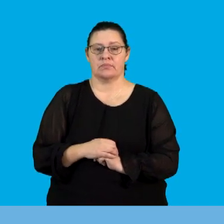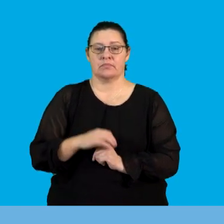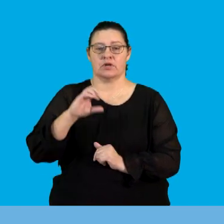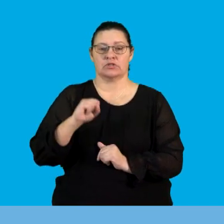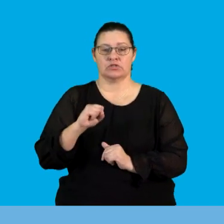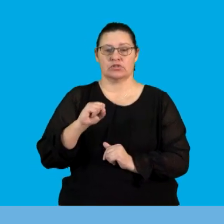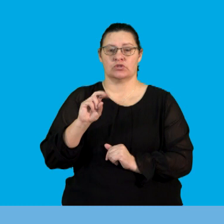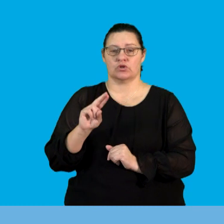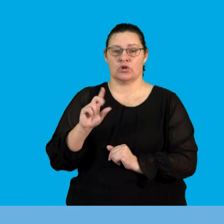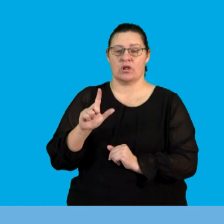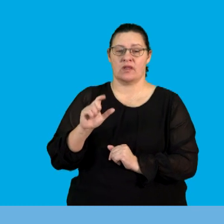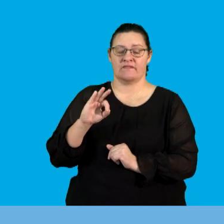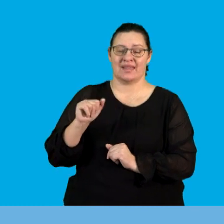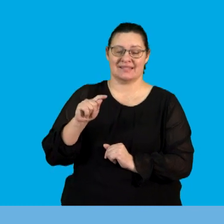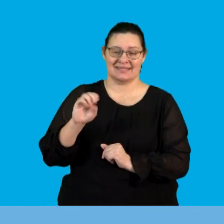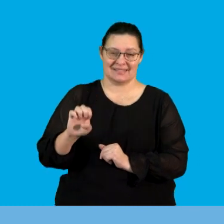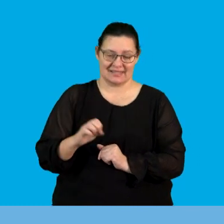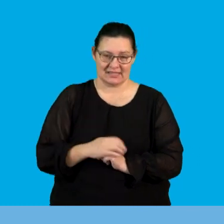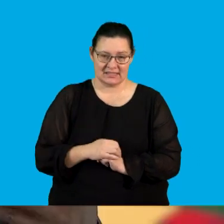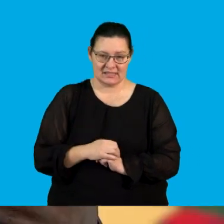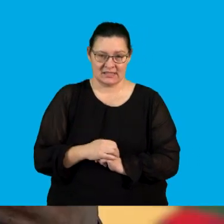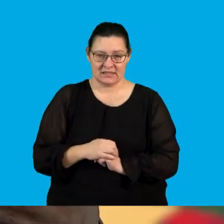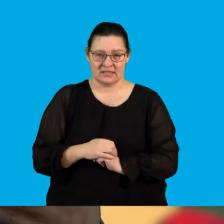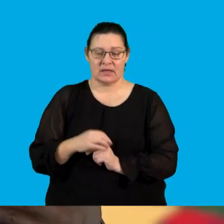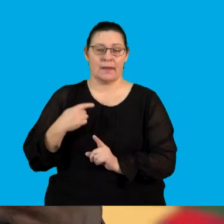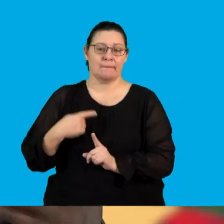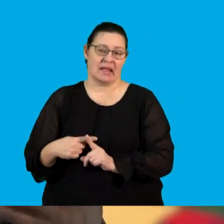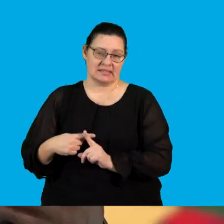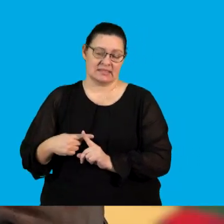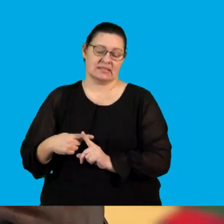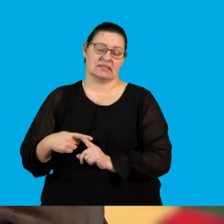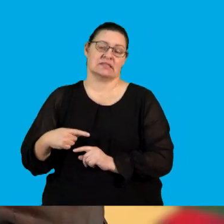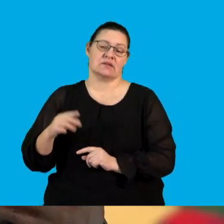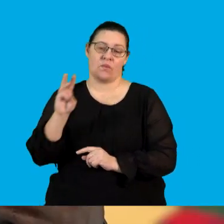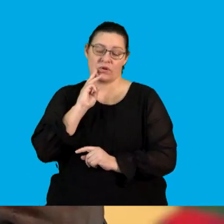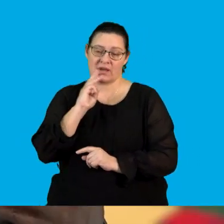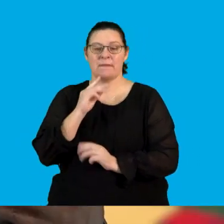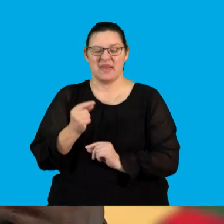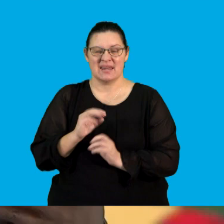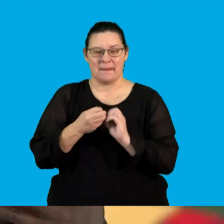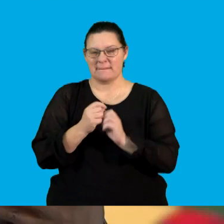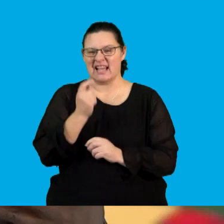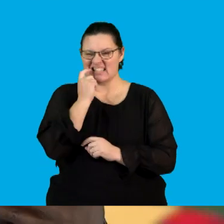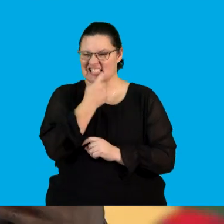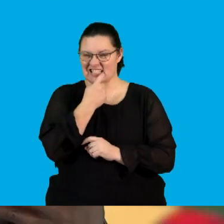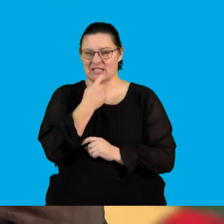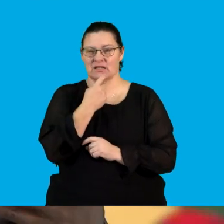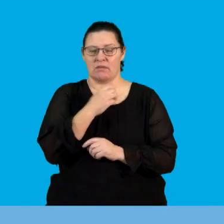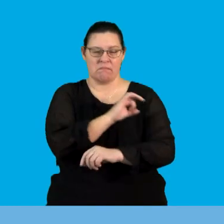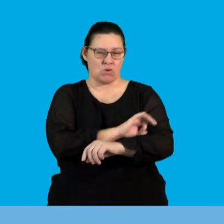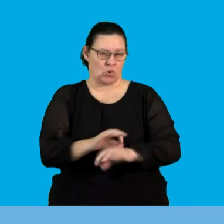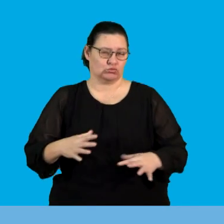Remember that calcium is what we find in our bones. It makes our bones very strong, our bones and teeth to be very strong. So it's going